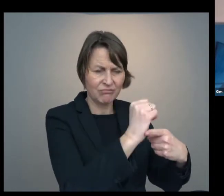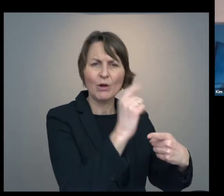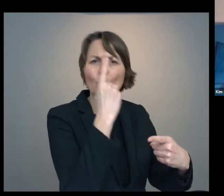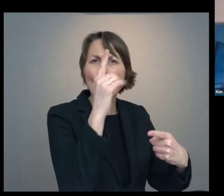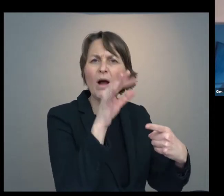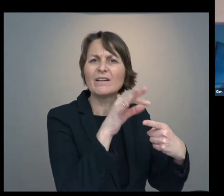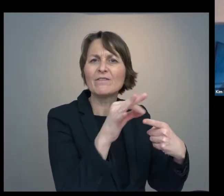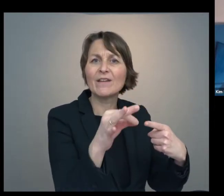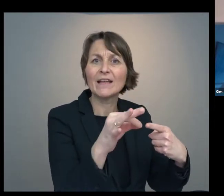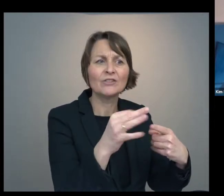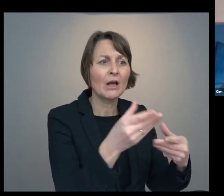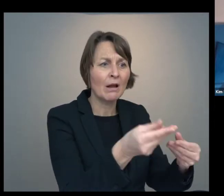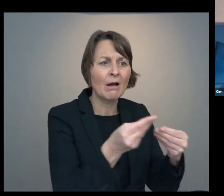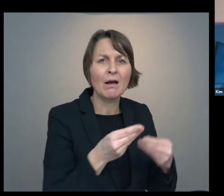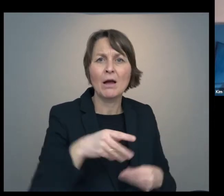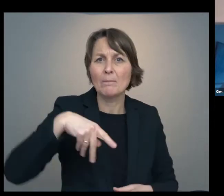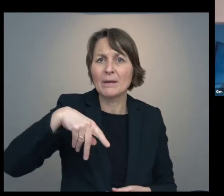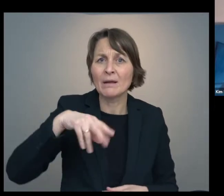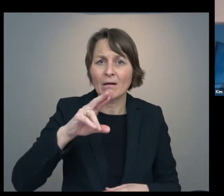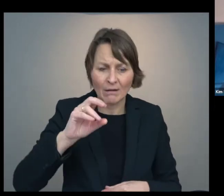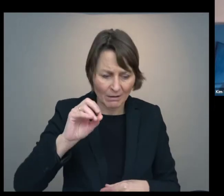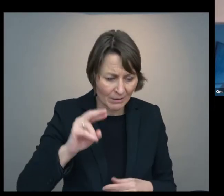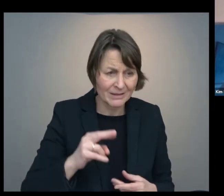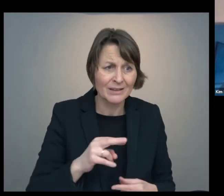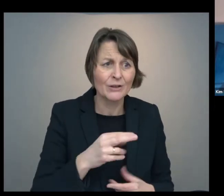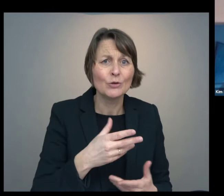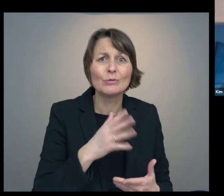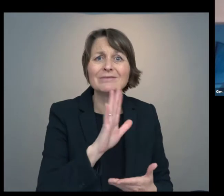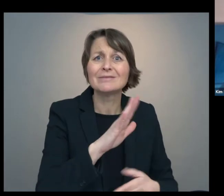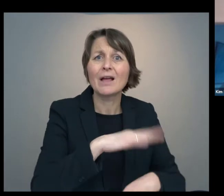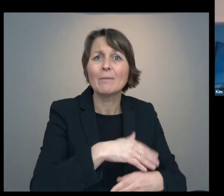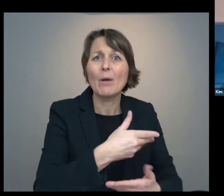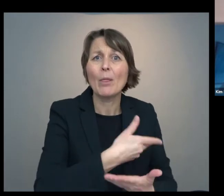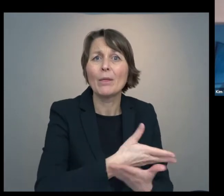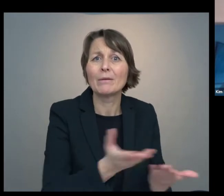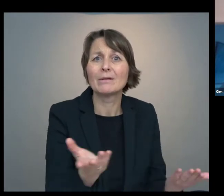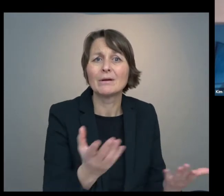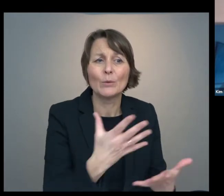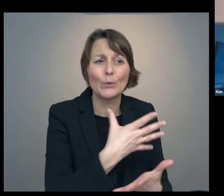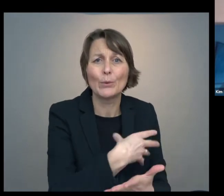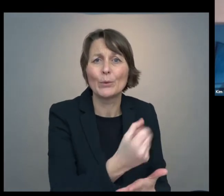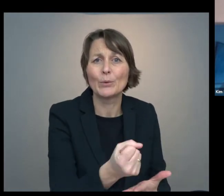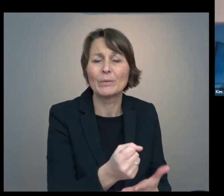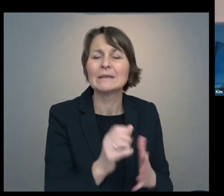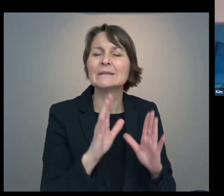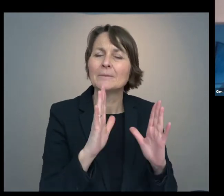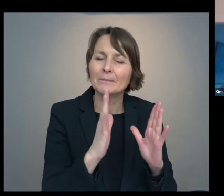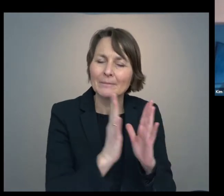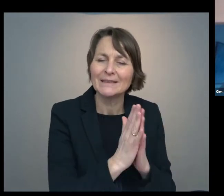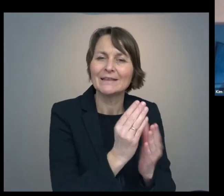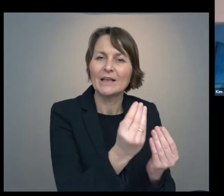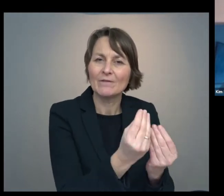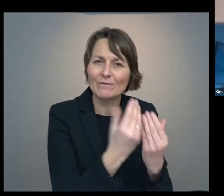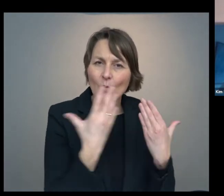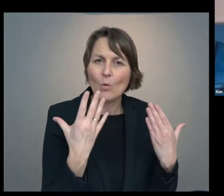and then submit a big PR. Like you just risk losing or wasting all your time.